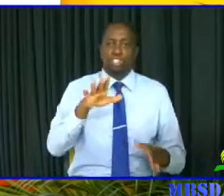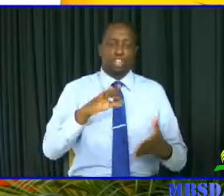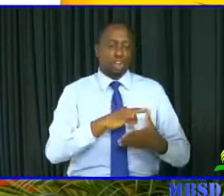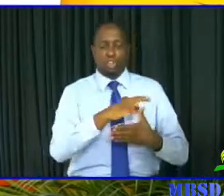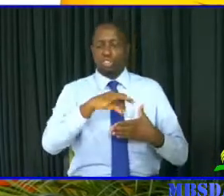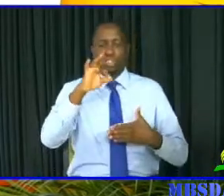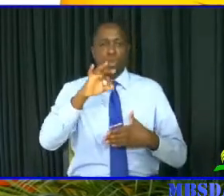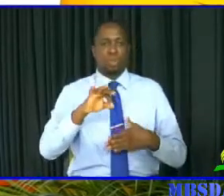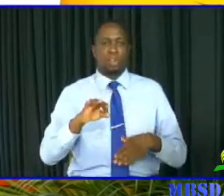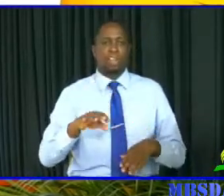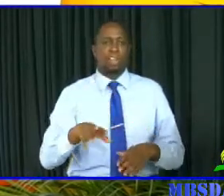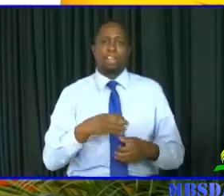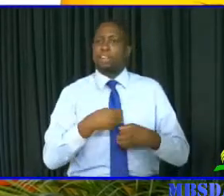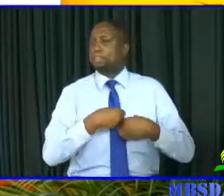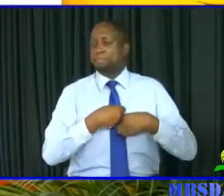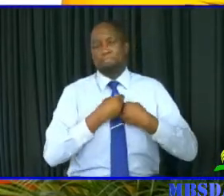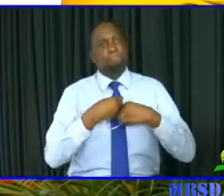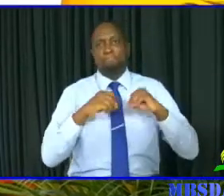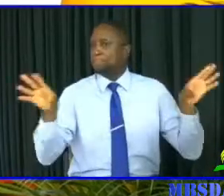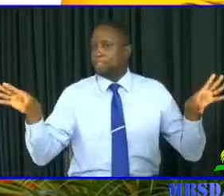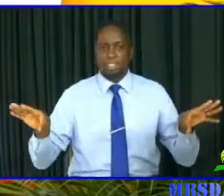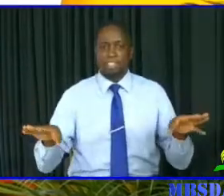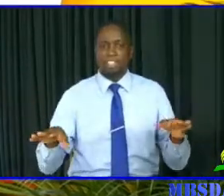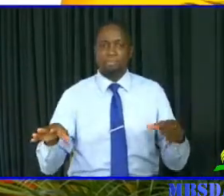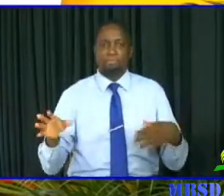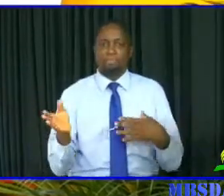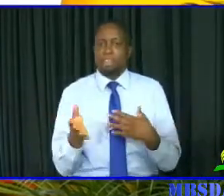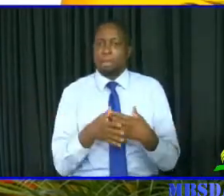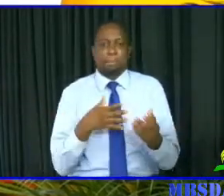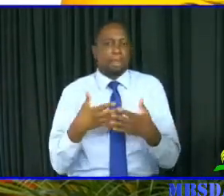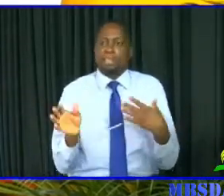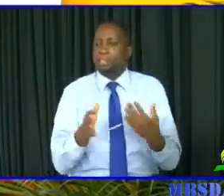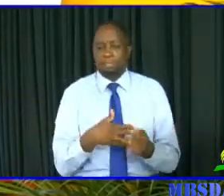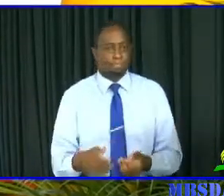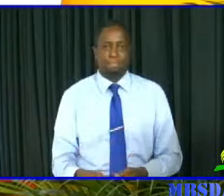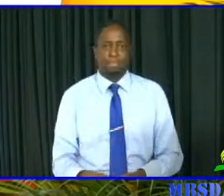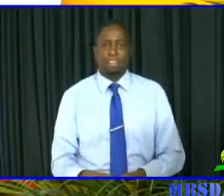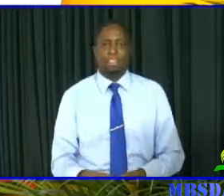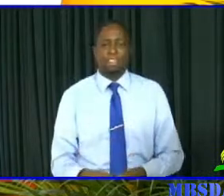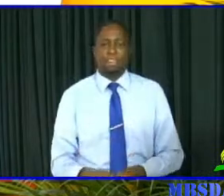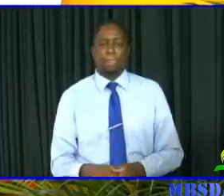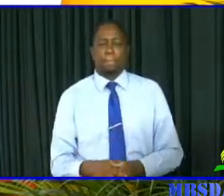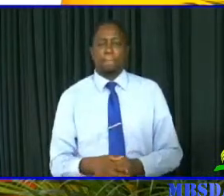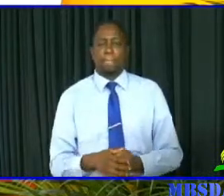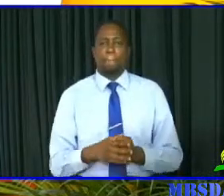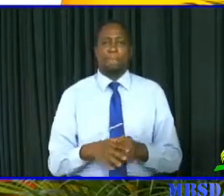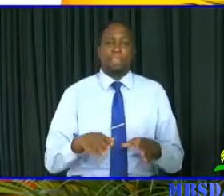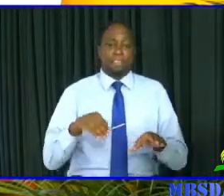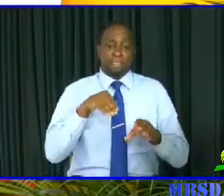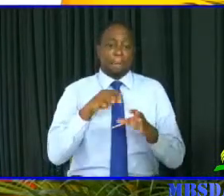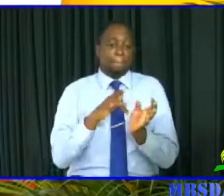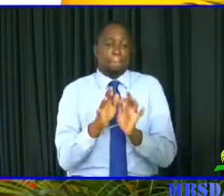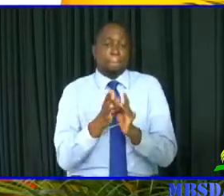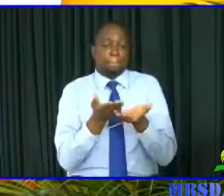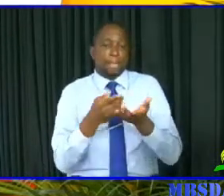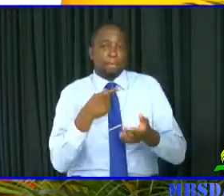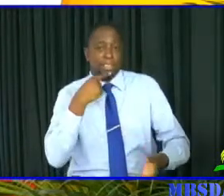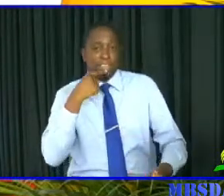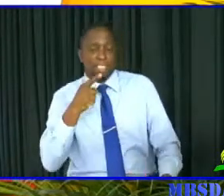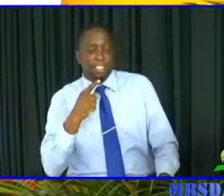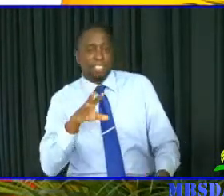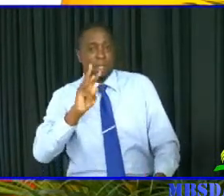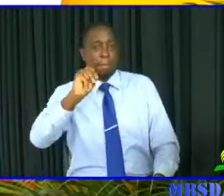but in vain. And just in case you do not believe me, the good book, the Holy Bible, says in St. Mark 8, verses 36